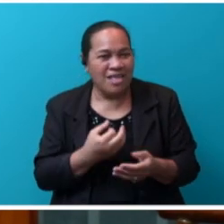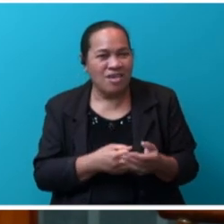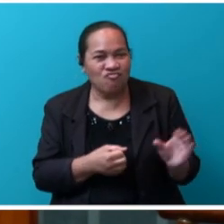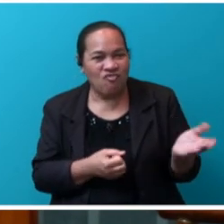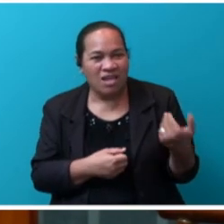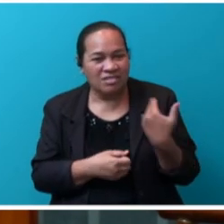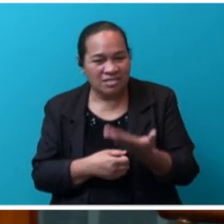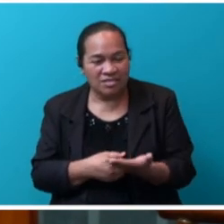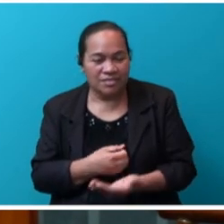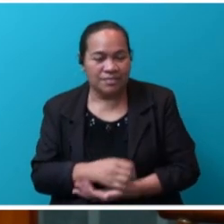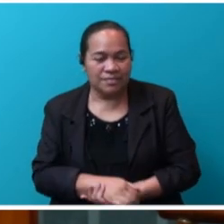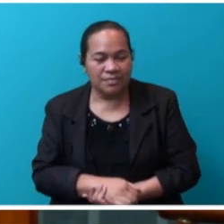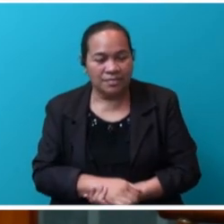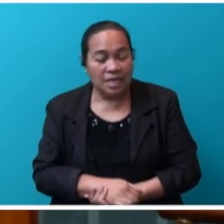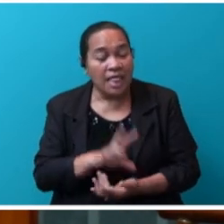project